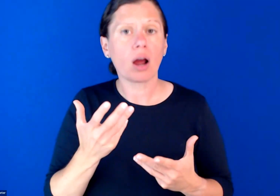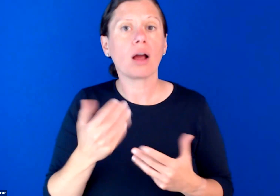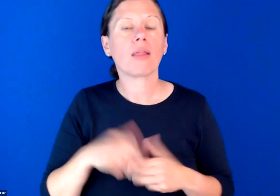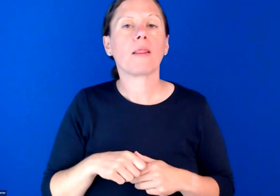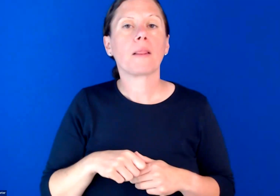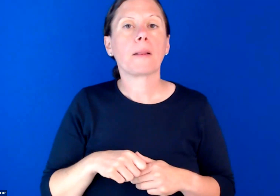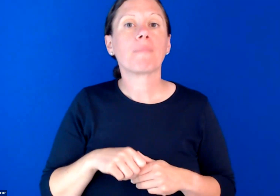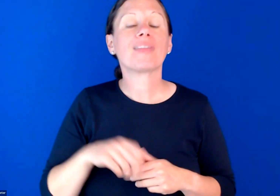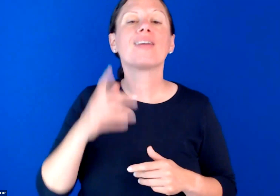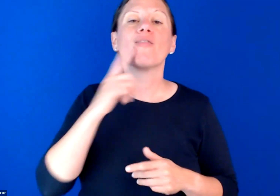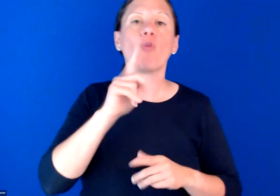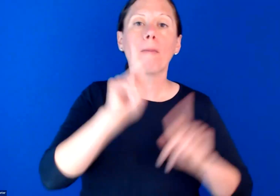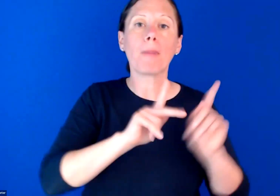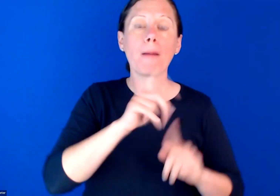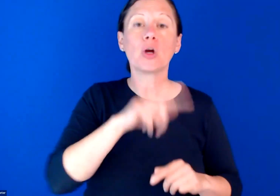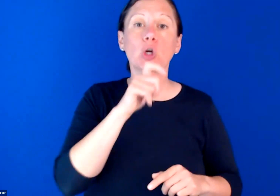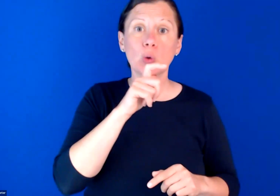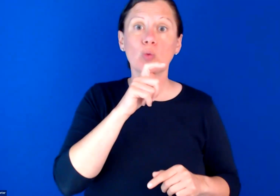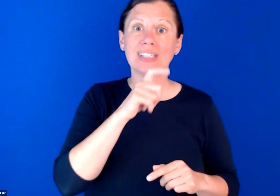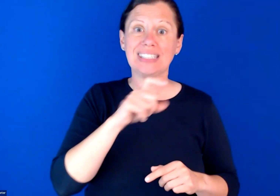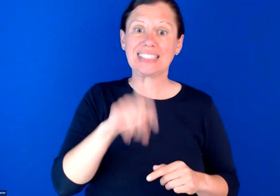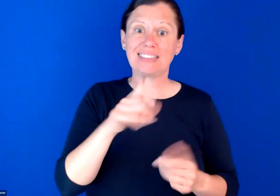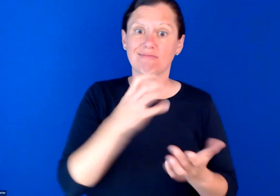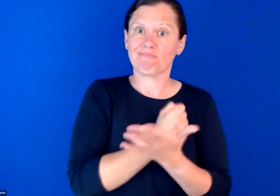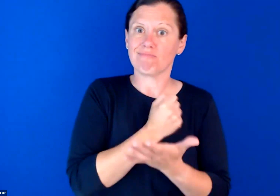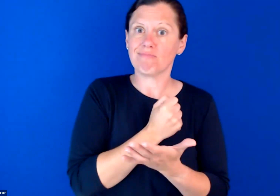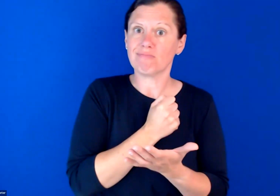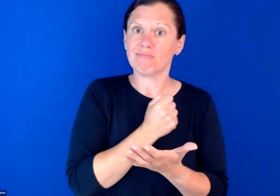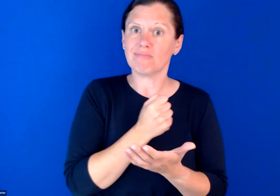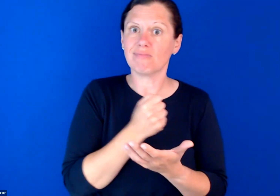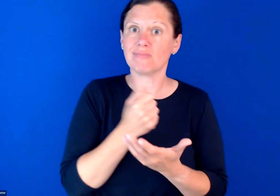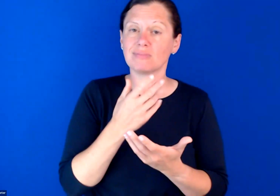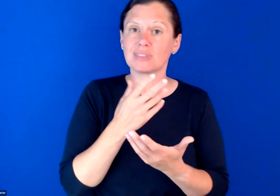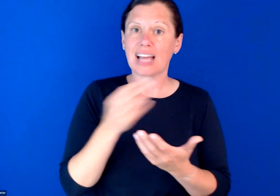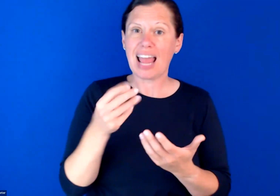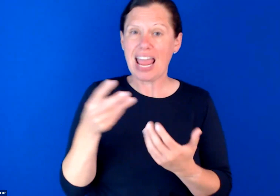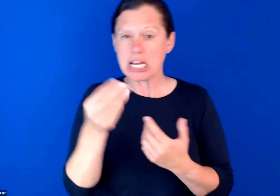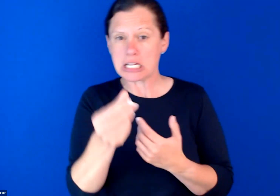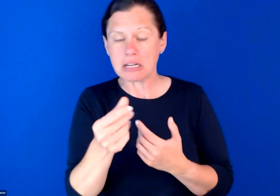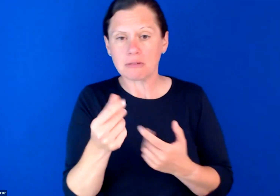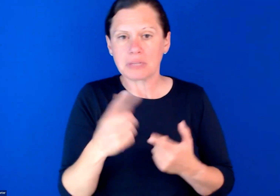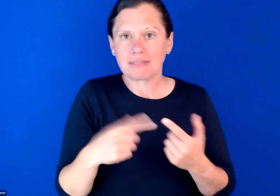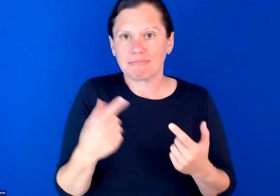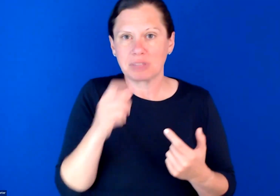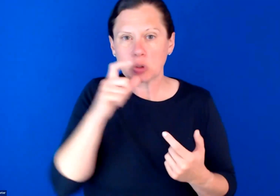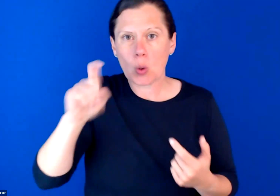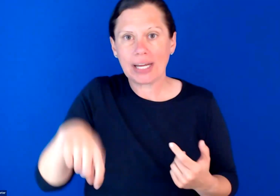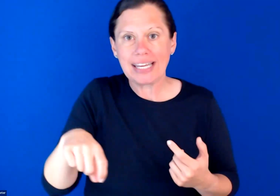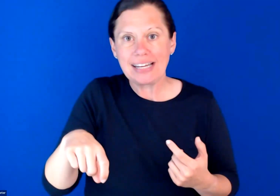regular income earners, that's very unlikely to happen. It's not like if you pay in for 30 years, you're still going to get